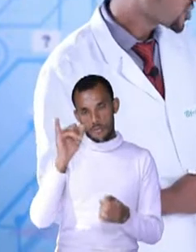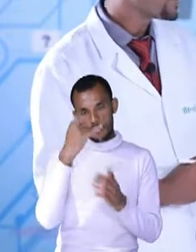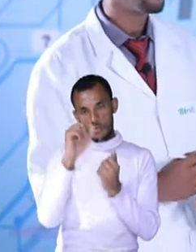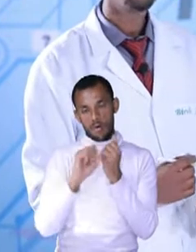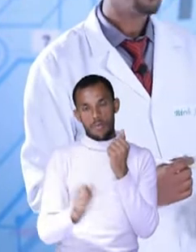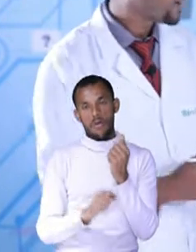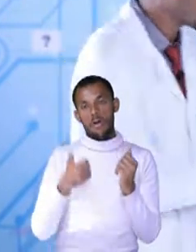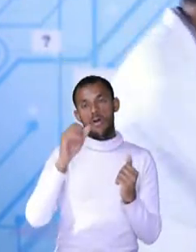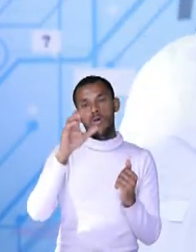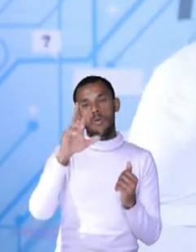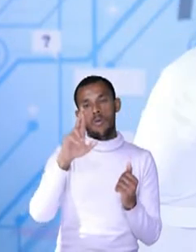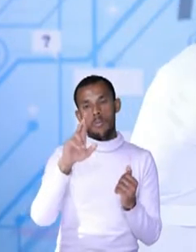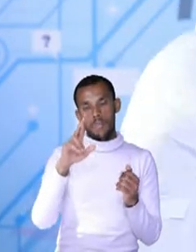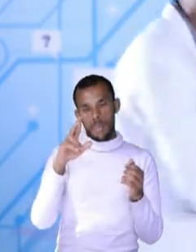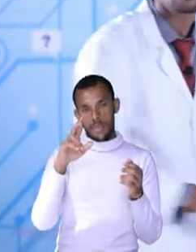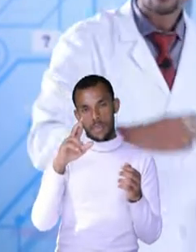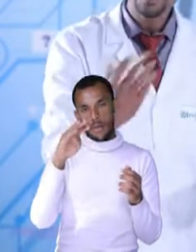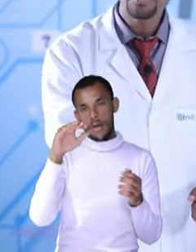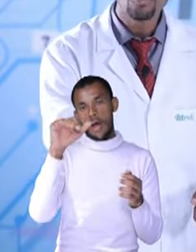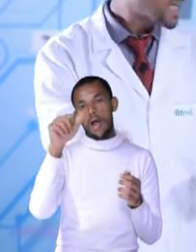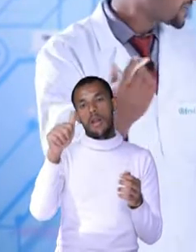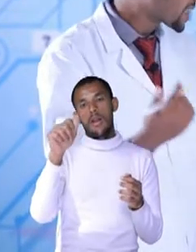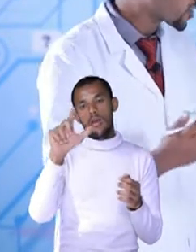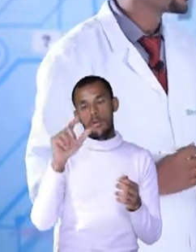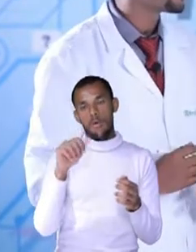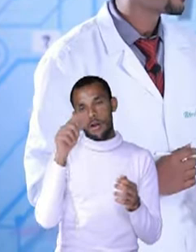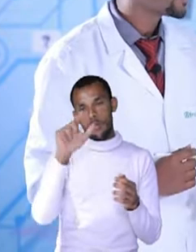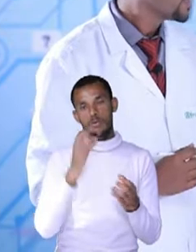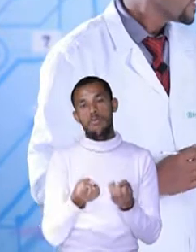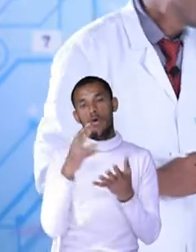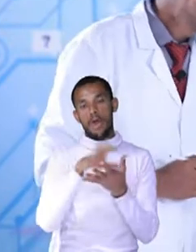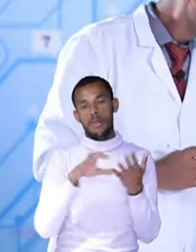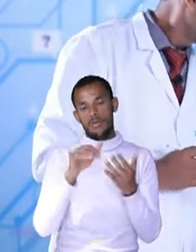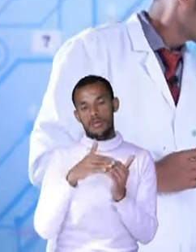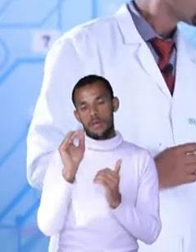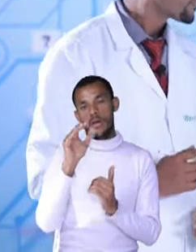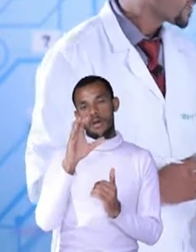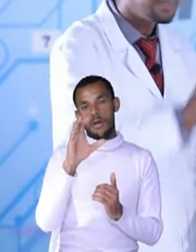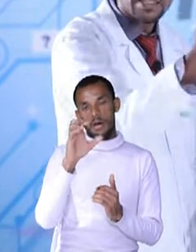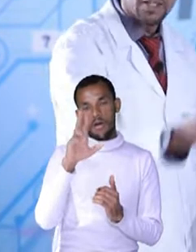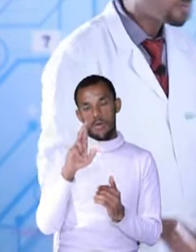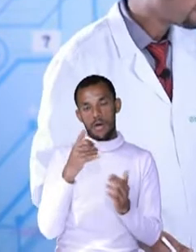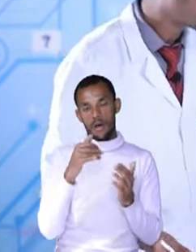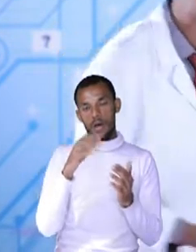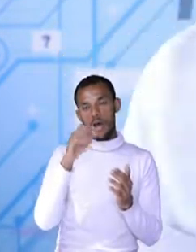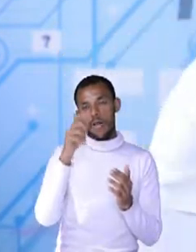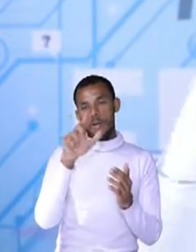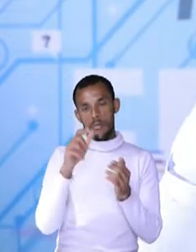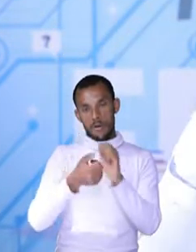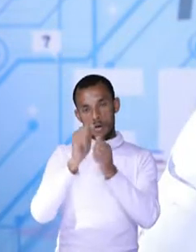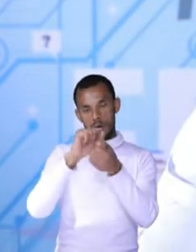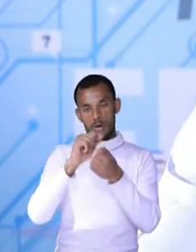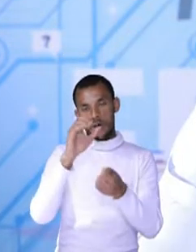Again, chromium by aluminium, because aluminium is more reactive than chromium. Aluminium replaced chromium,